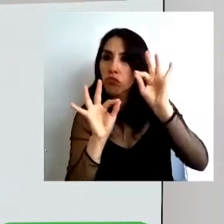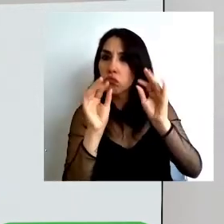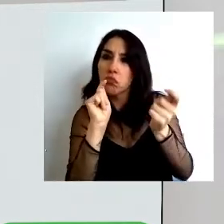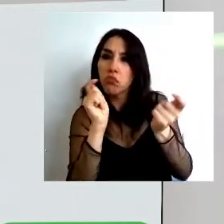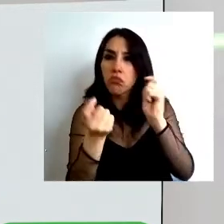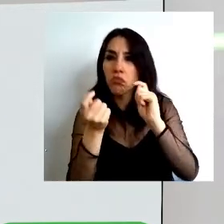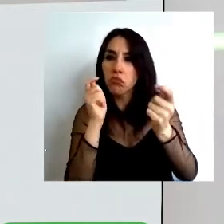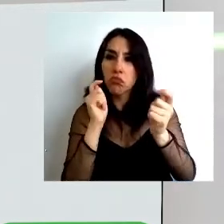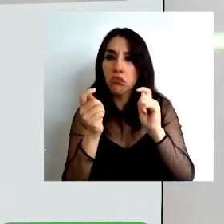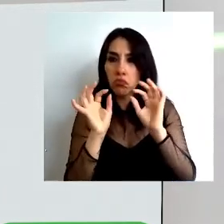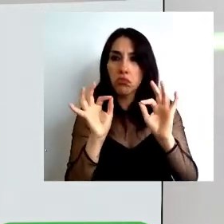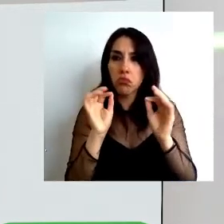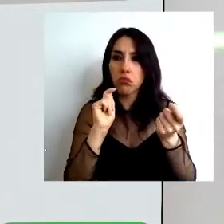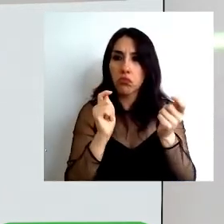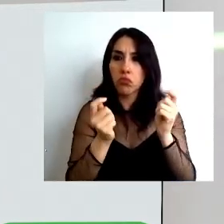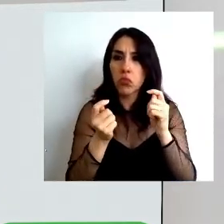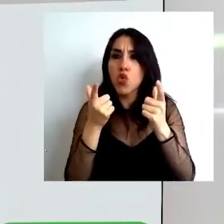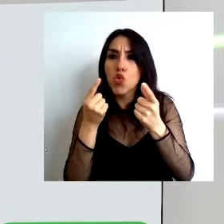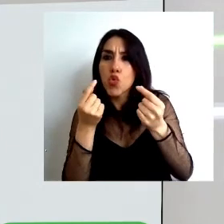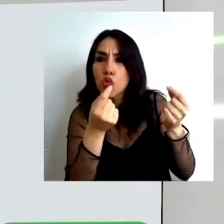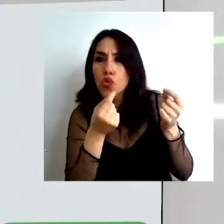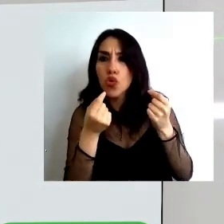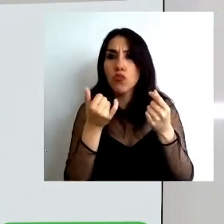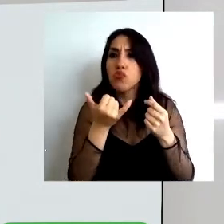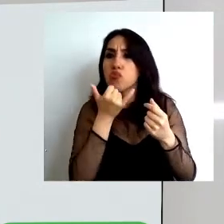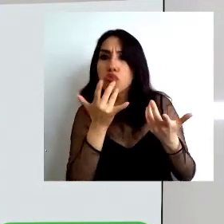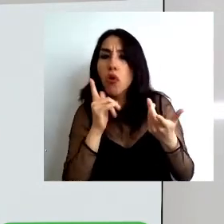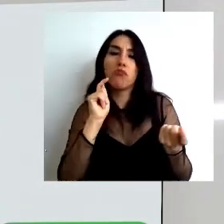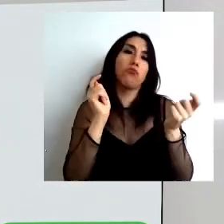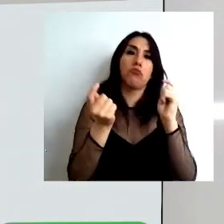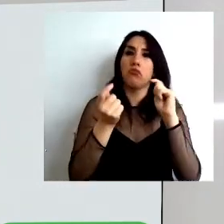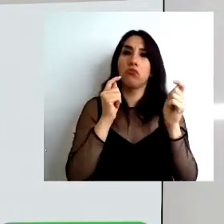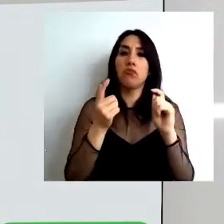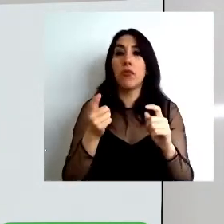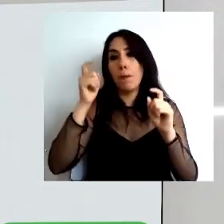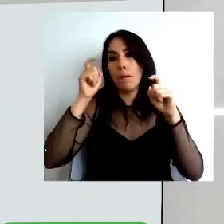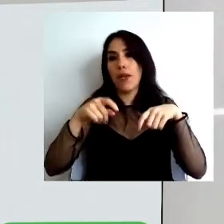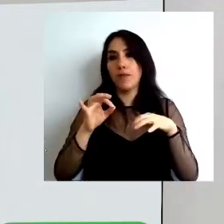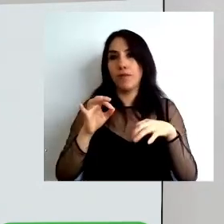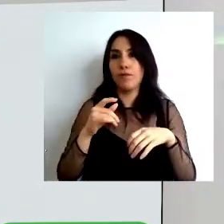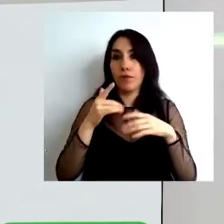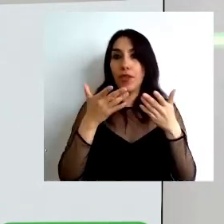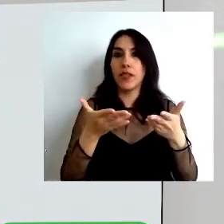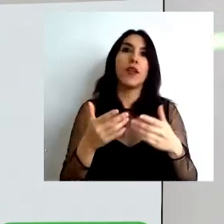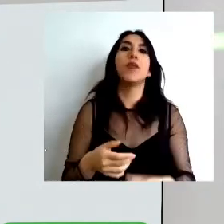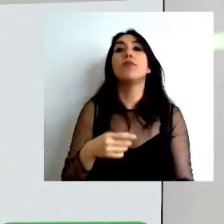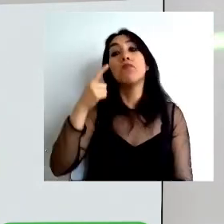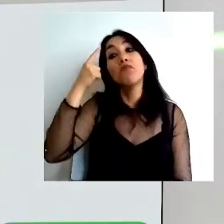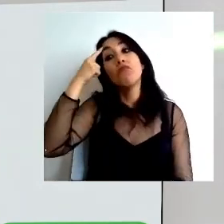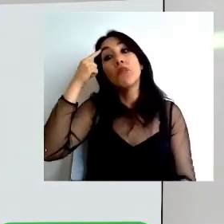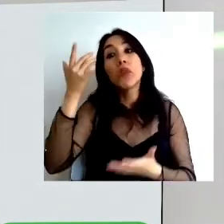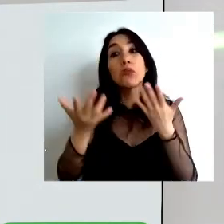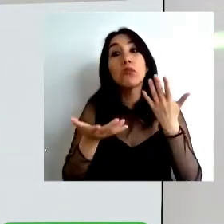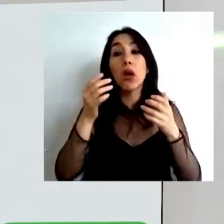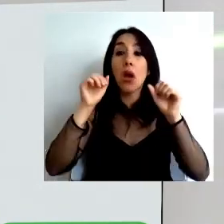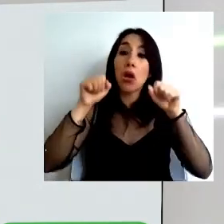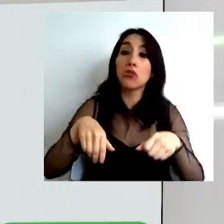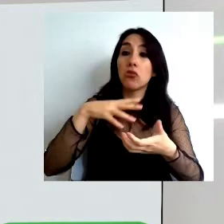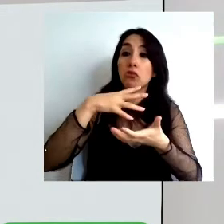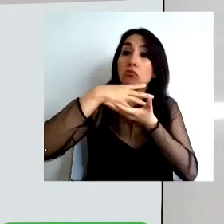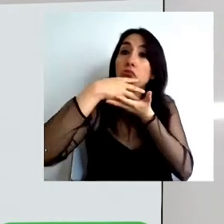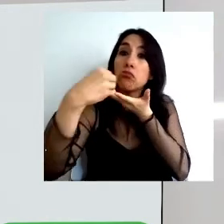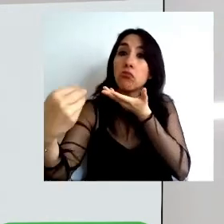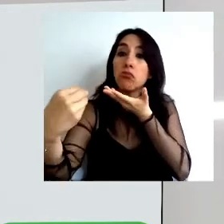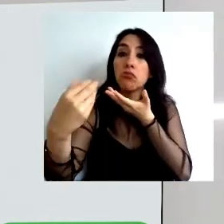context before you consider replicating it. So proof of impact is one. Two, make sure you have